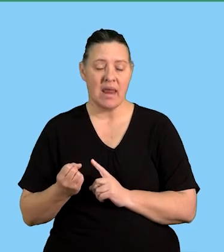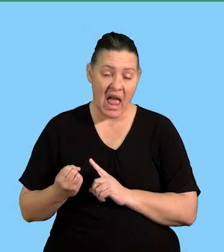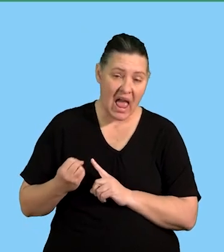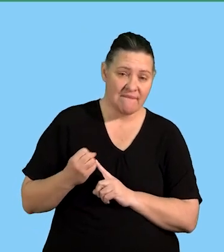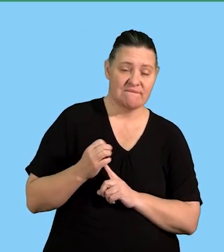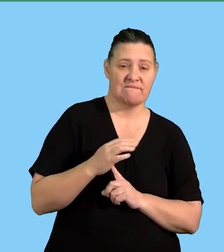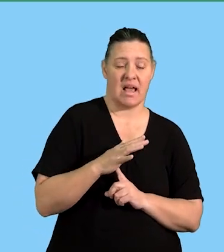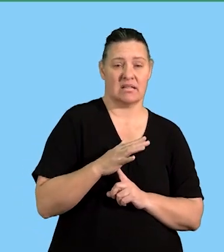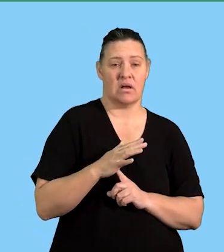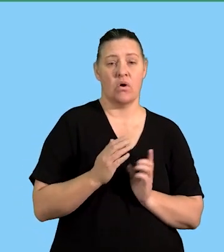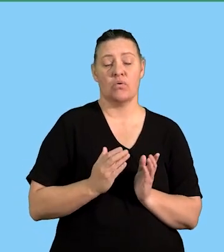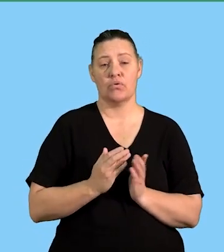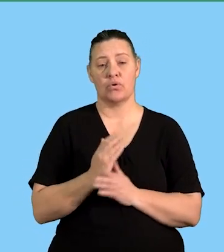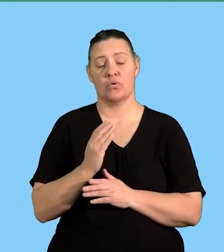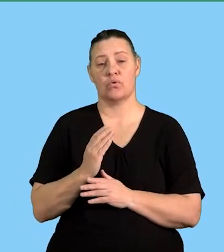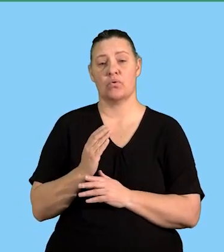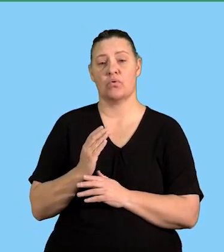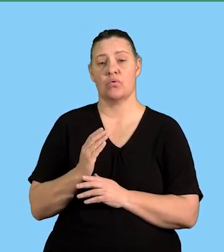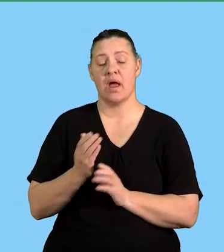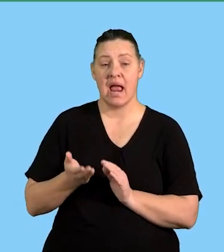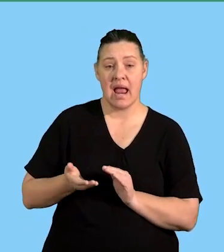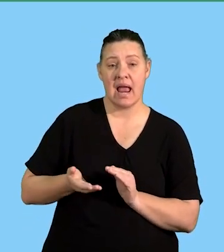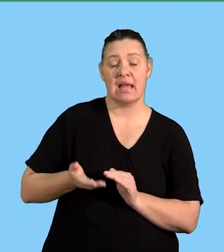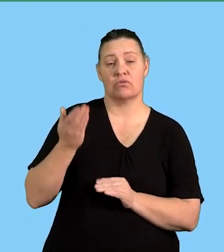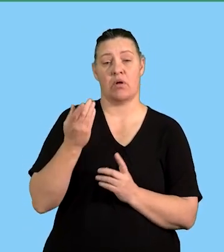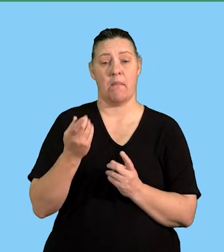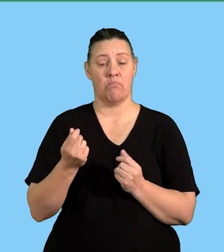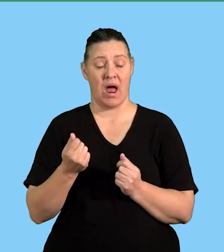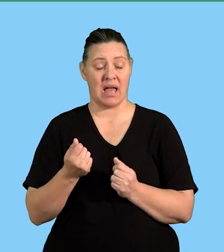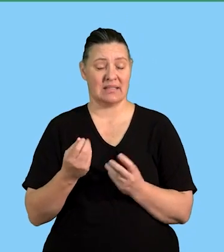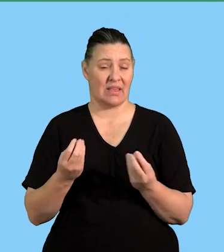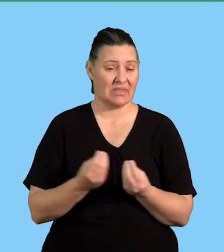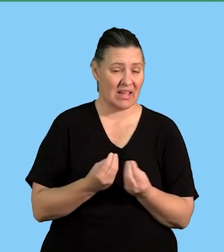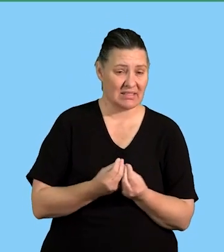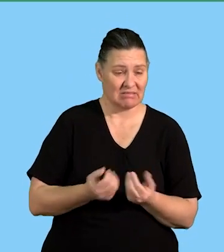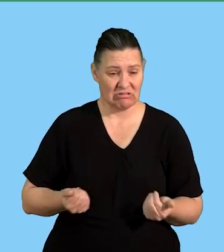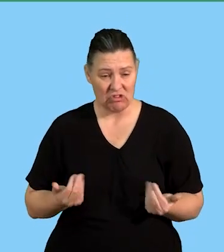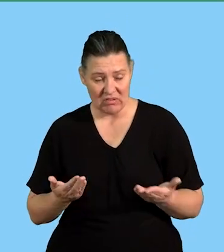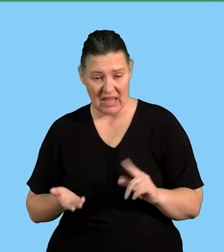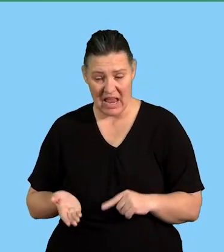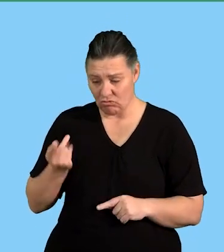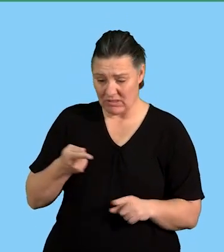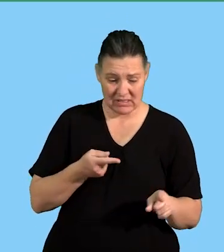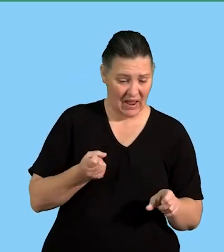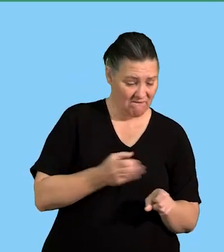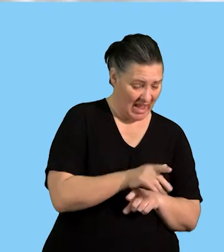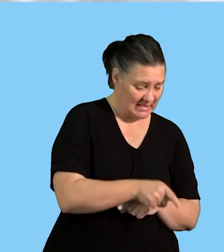be affected by the general increase of prices of goods and